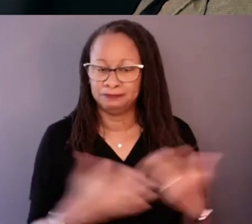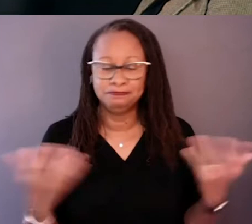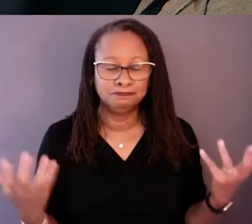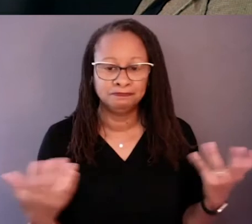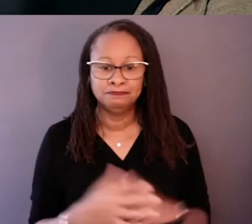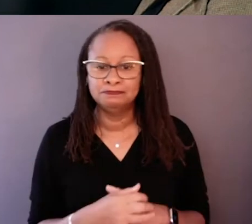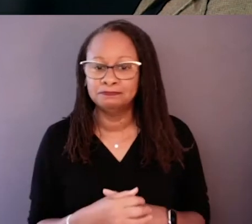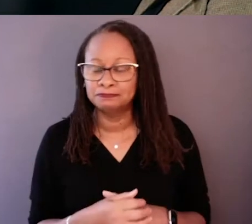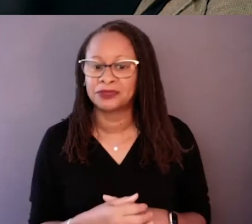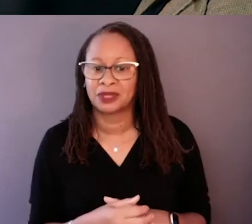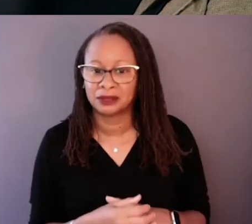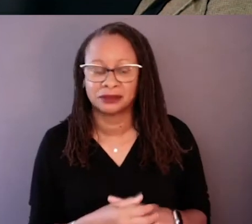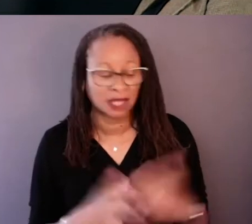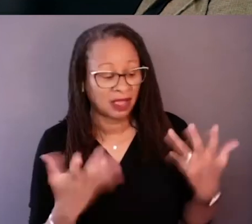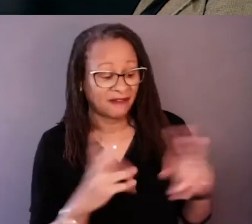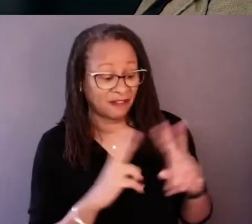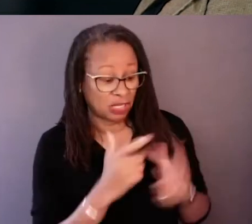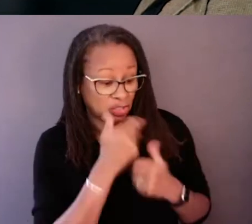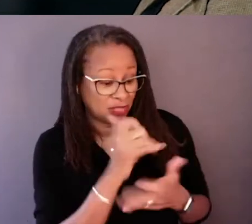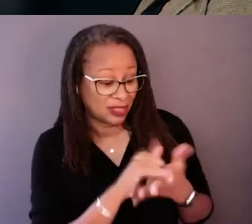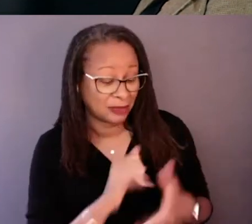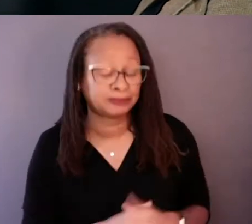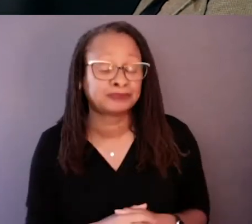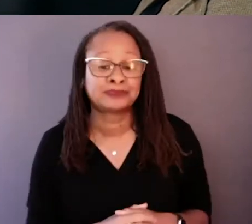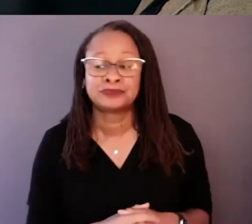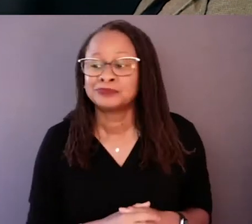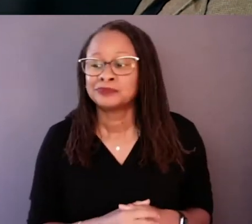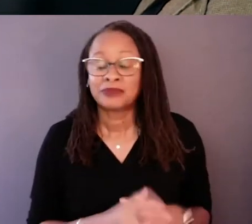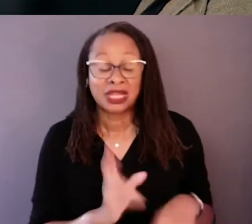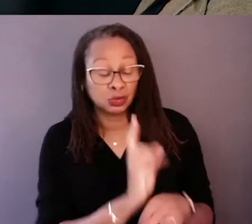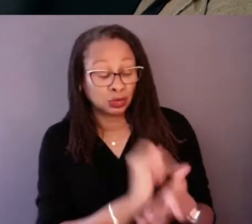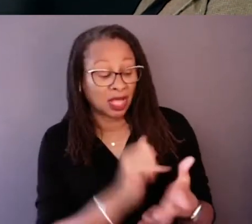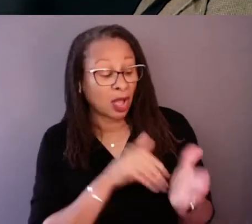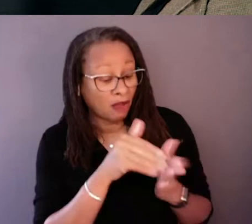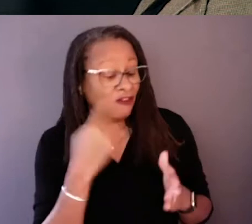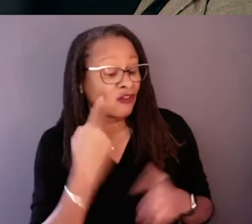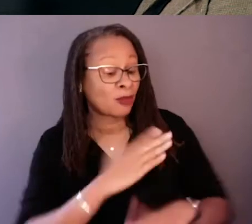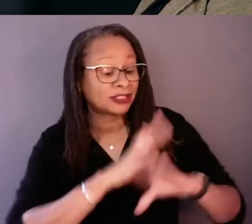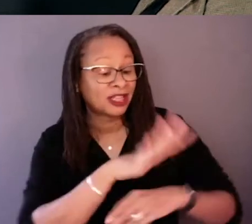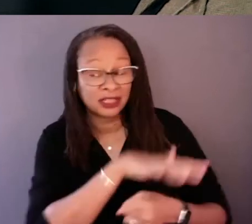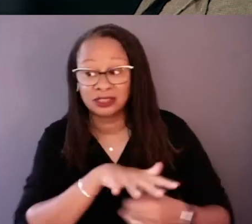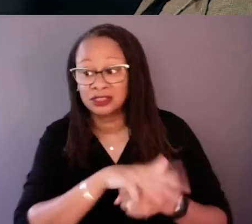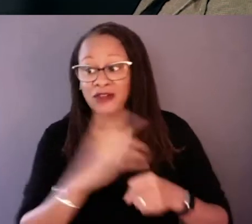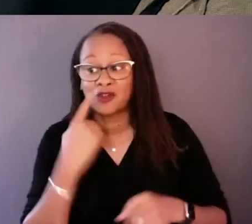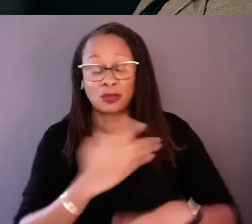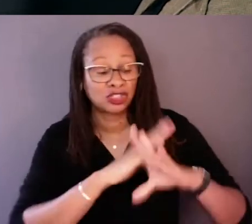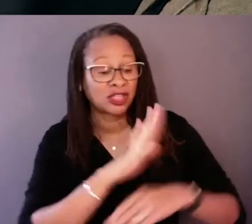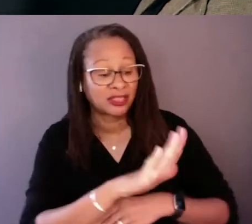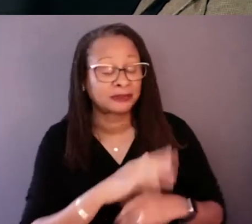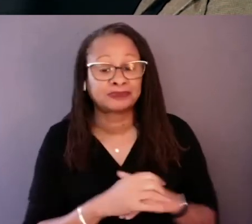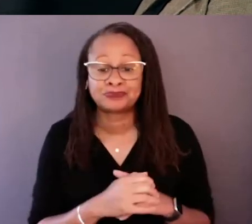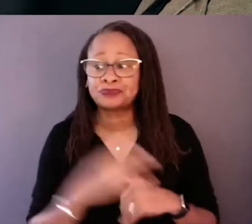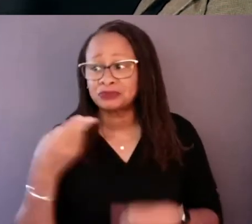like they were already interested in that. And they used that a lot for protecting their territory, for protecting their culture, their